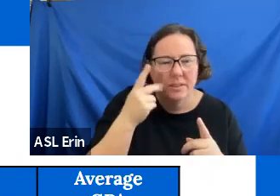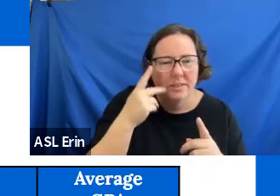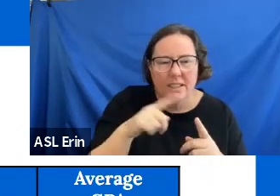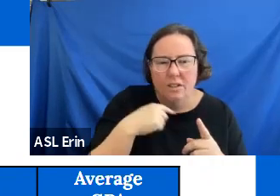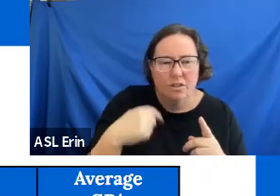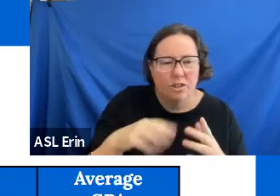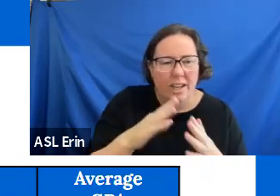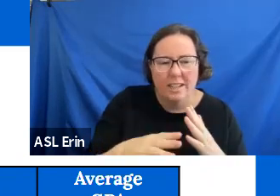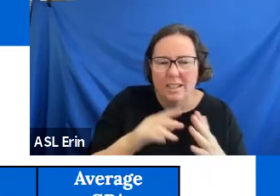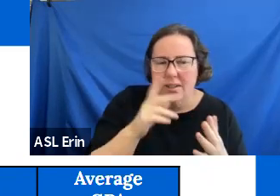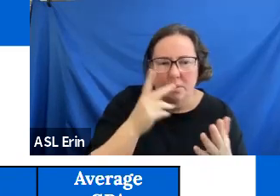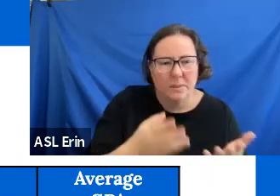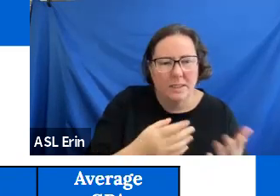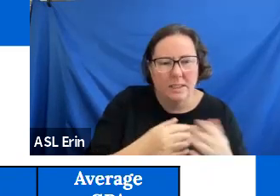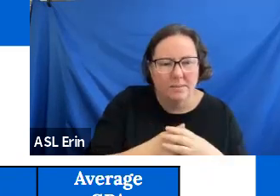here.